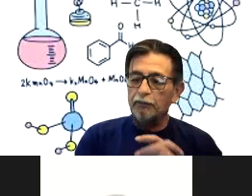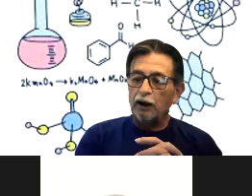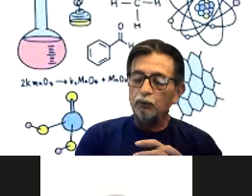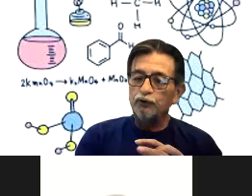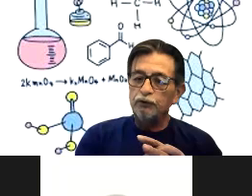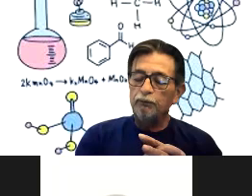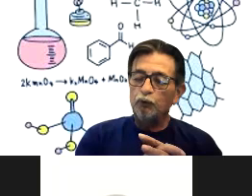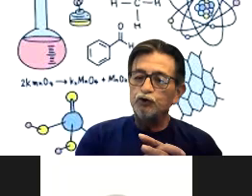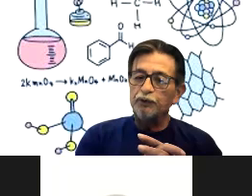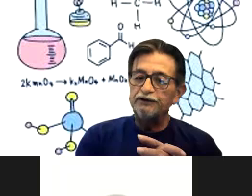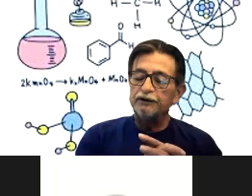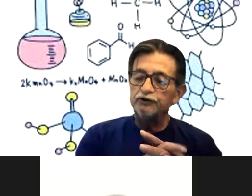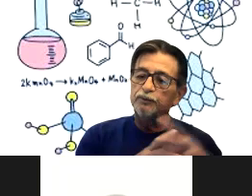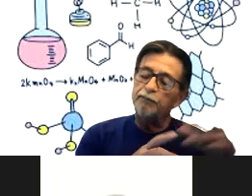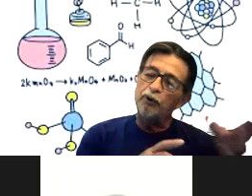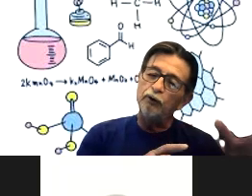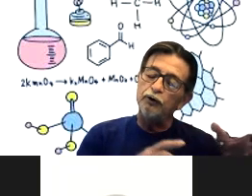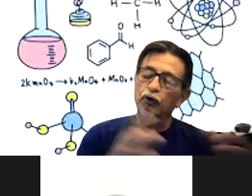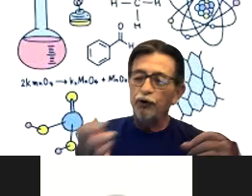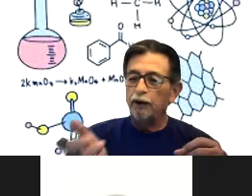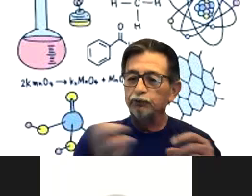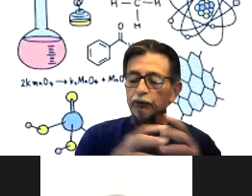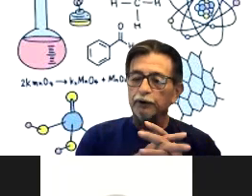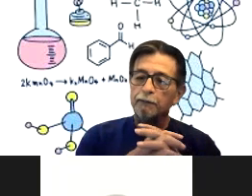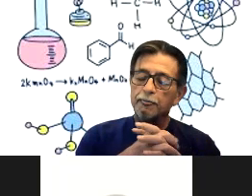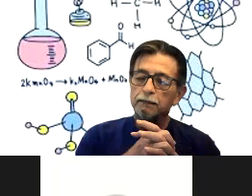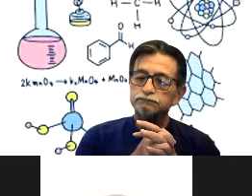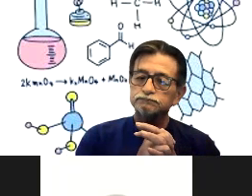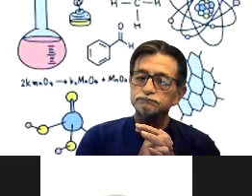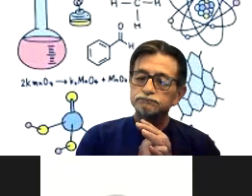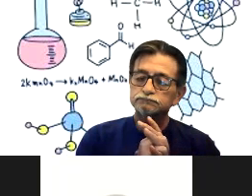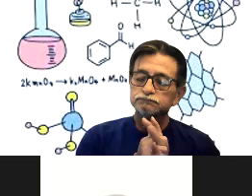polarity of that bond? Would you predict it to be polar or nonpolar?